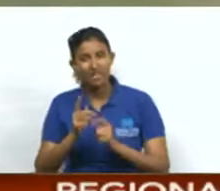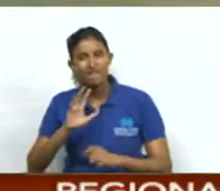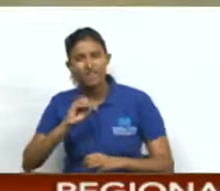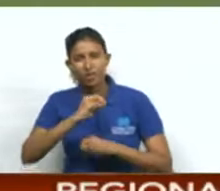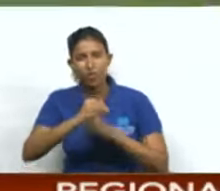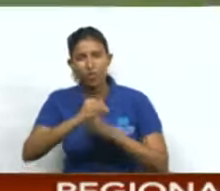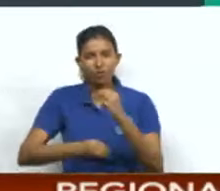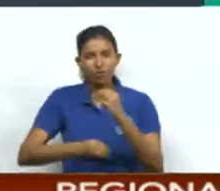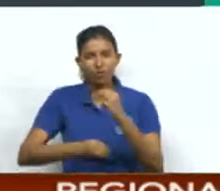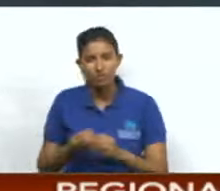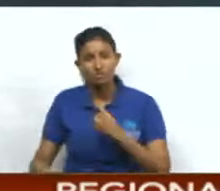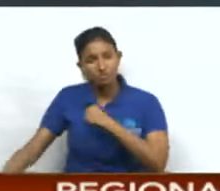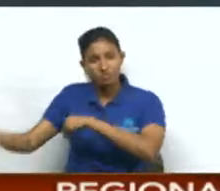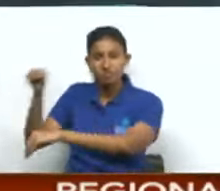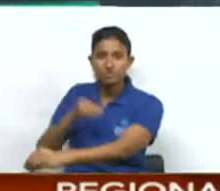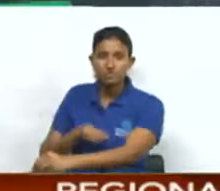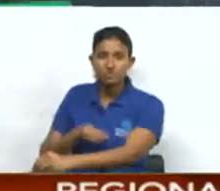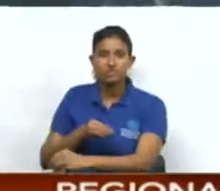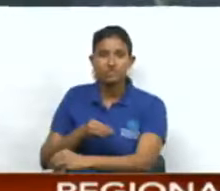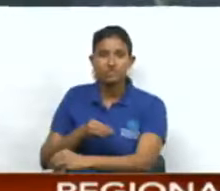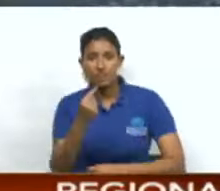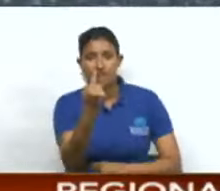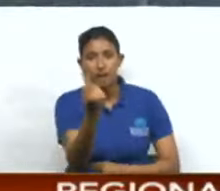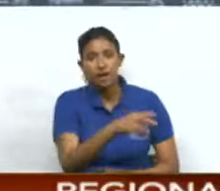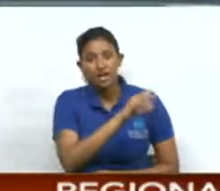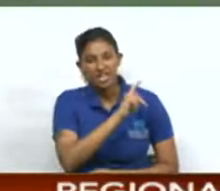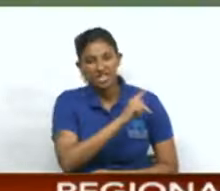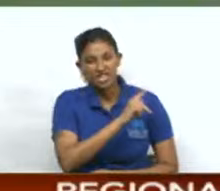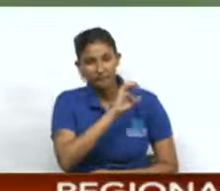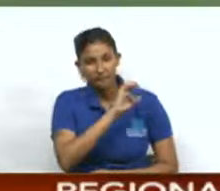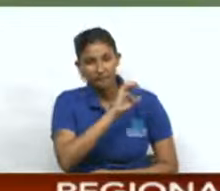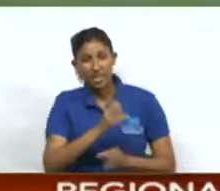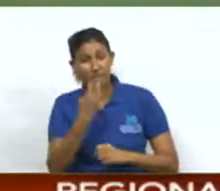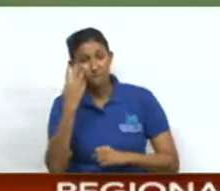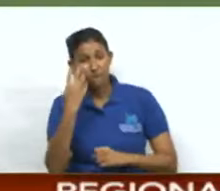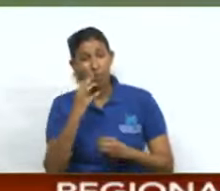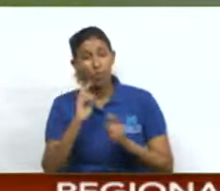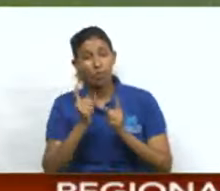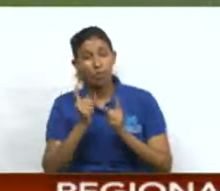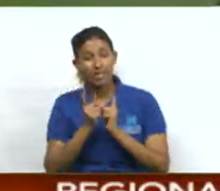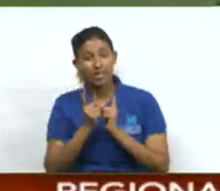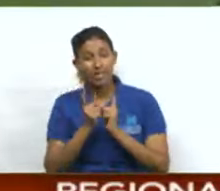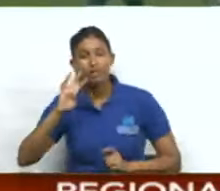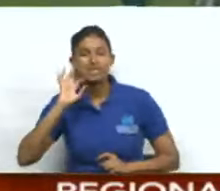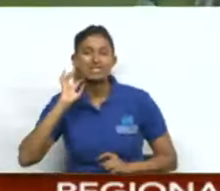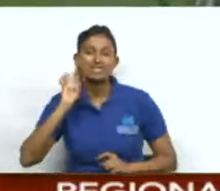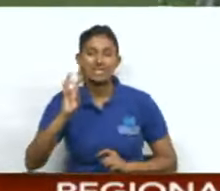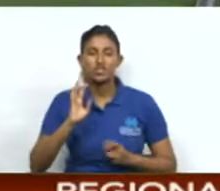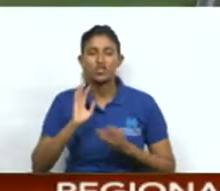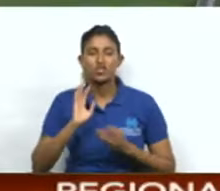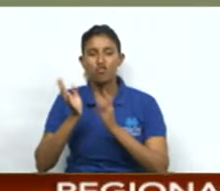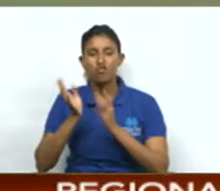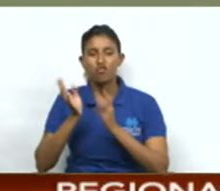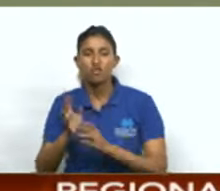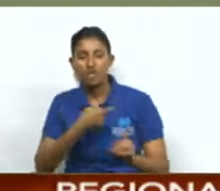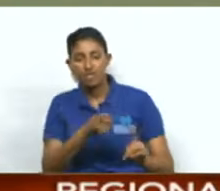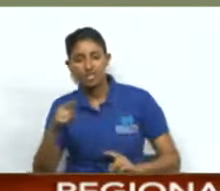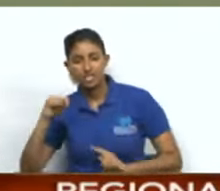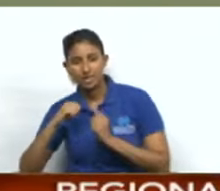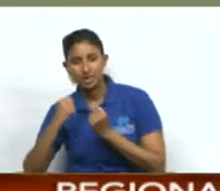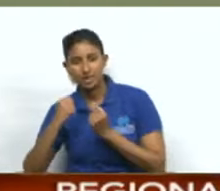Maharaj claimed 4 wickets for 46 runs as the Black Caps were bowled out for 167 in 35.3